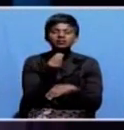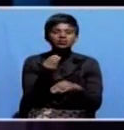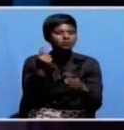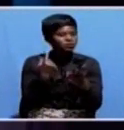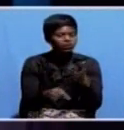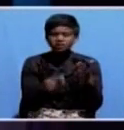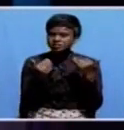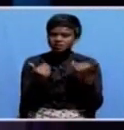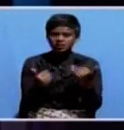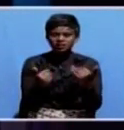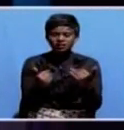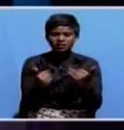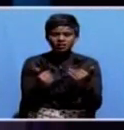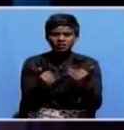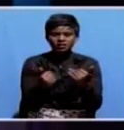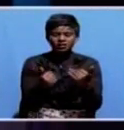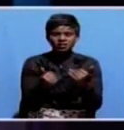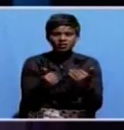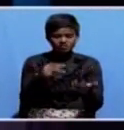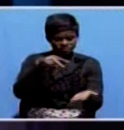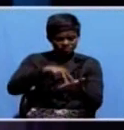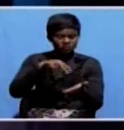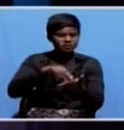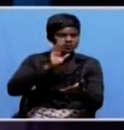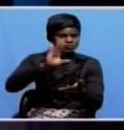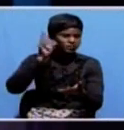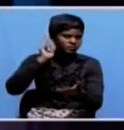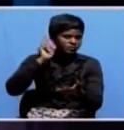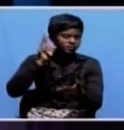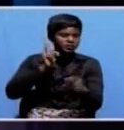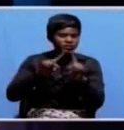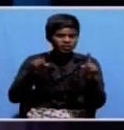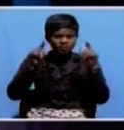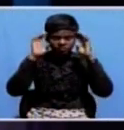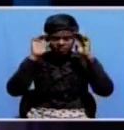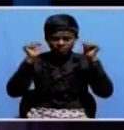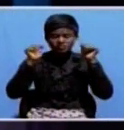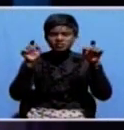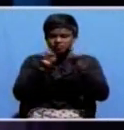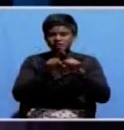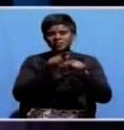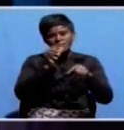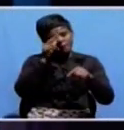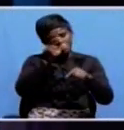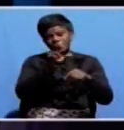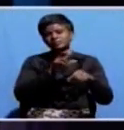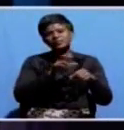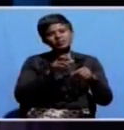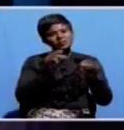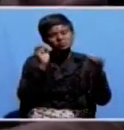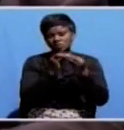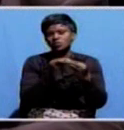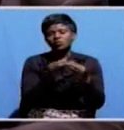now his image should have stood out, his legacy should have stood out, but he was prosecuted on charges of corruption.